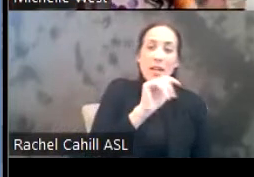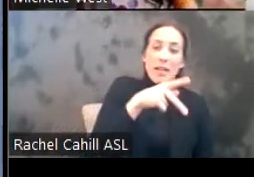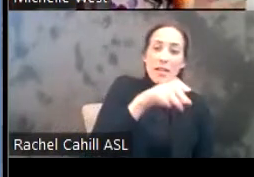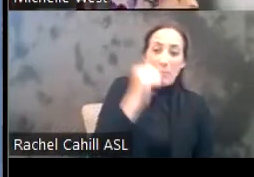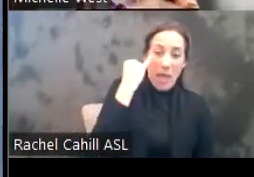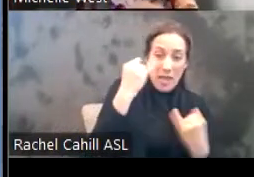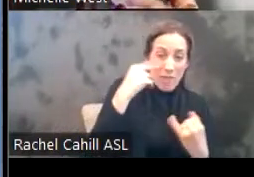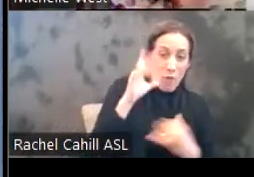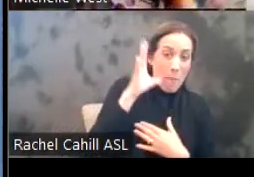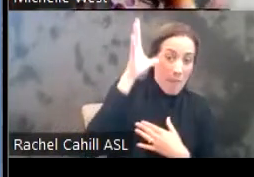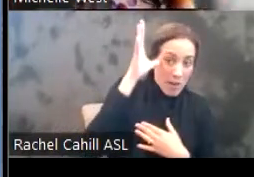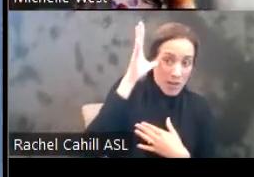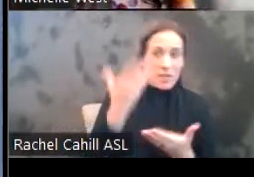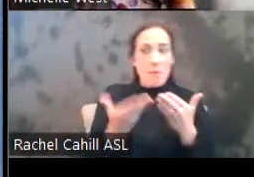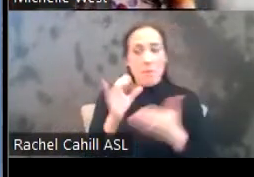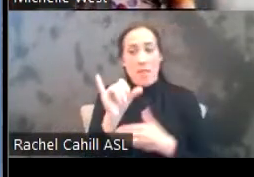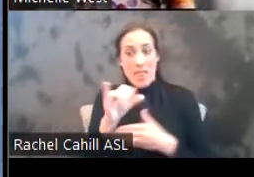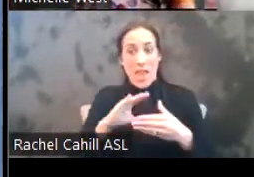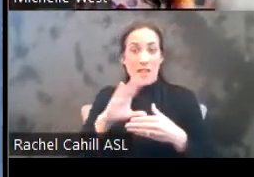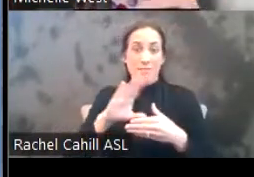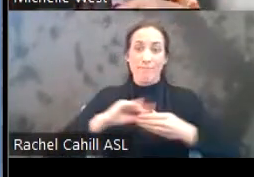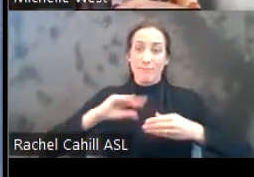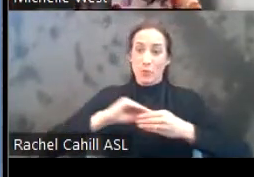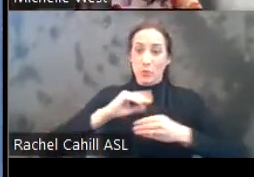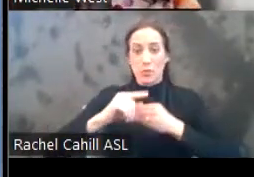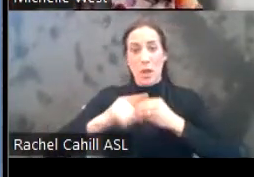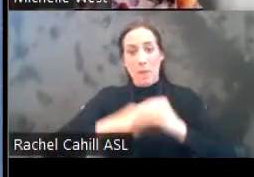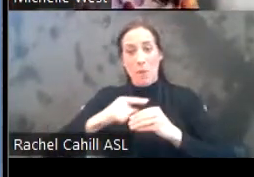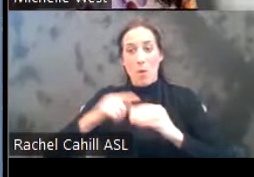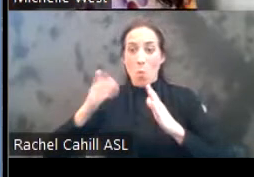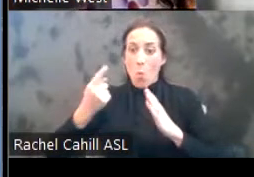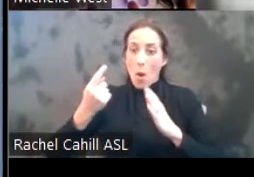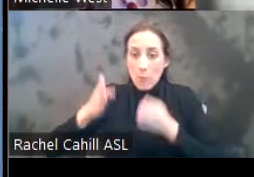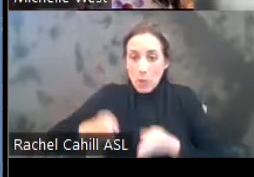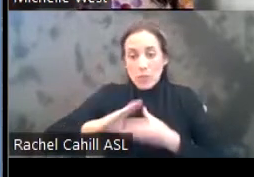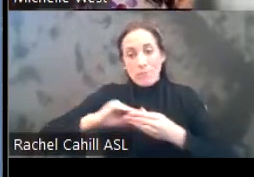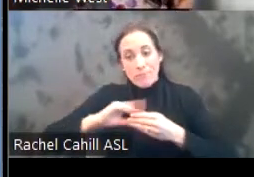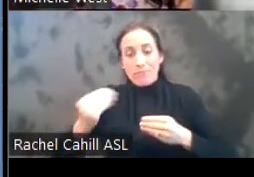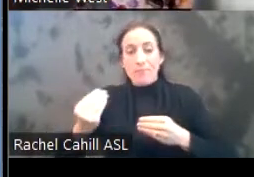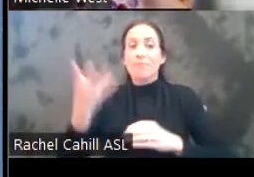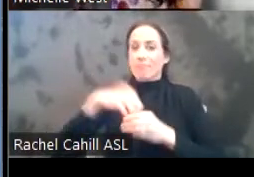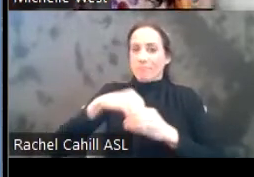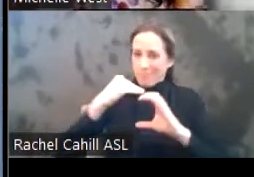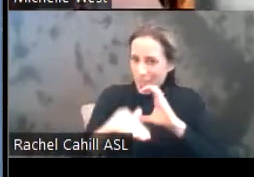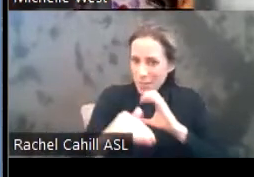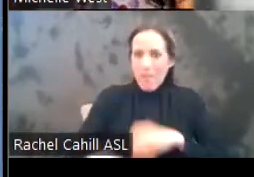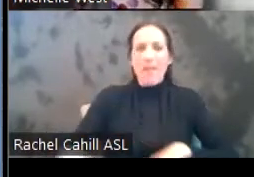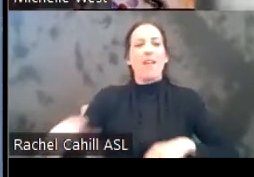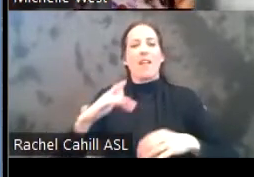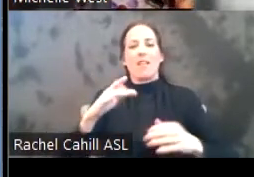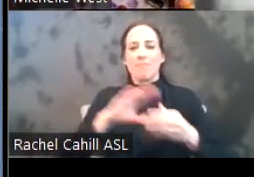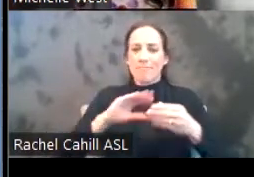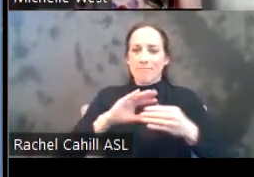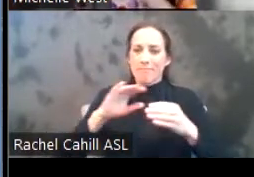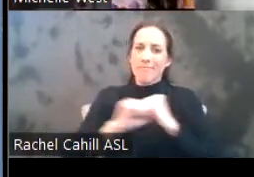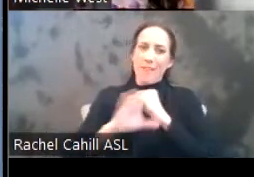you'd put your testimony in the email campaign. You would also mention the event in your email campaign. So you see how all this is